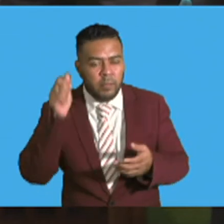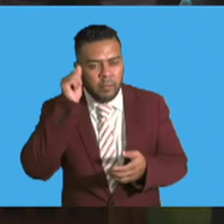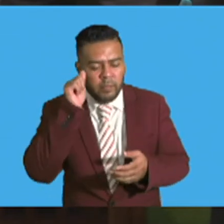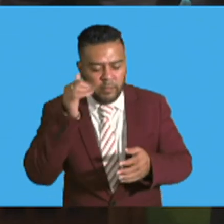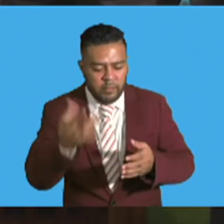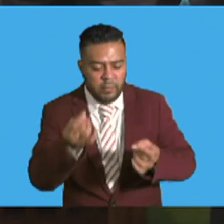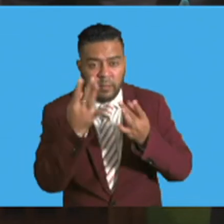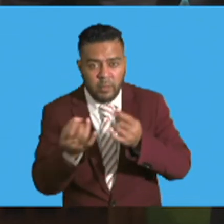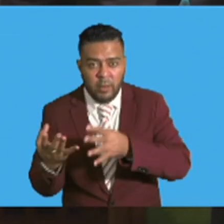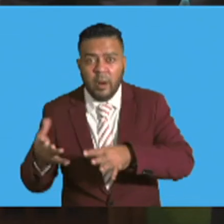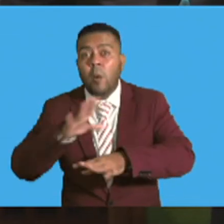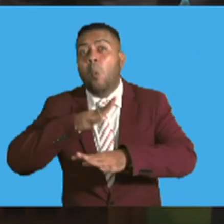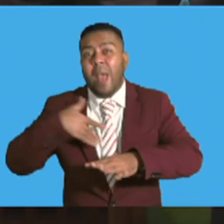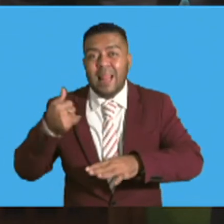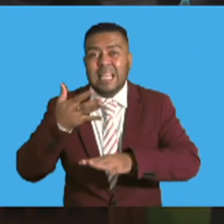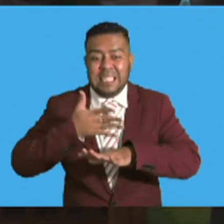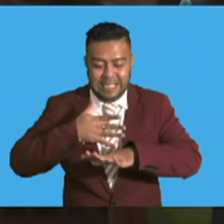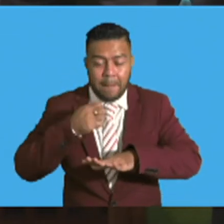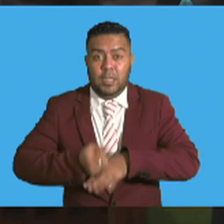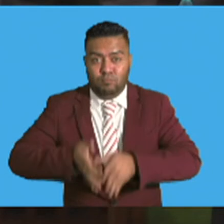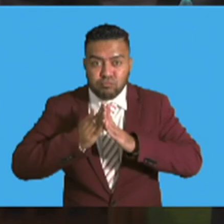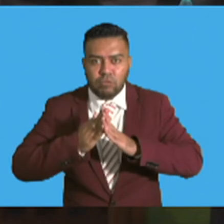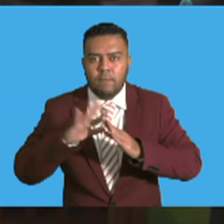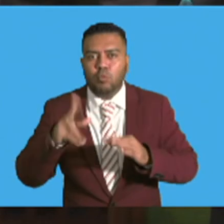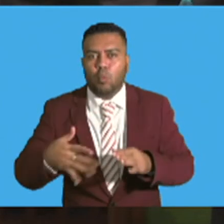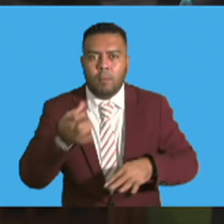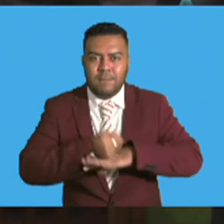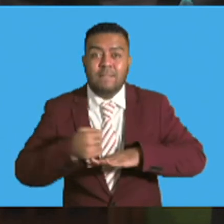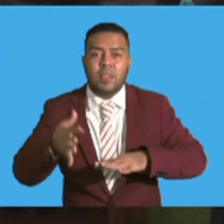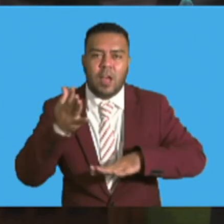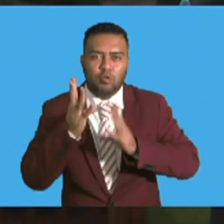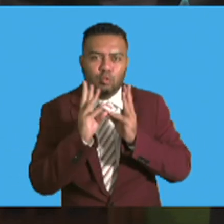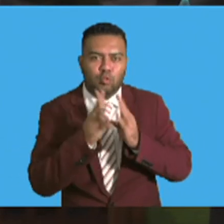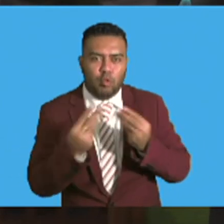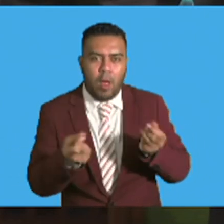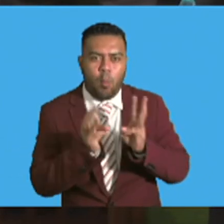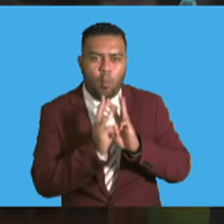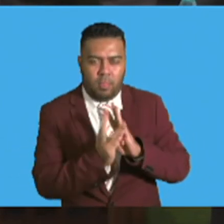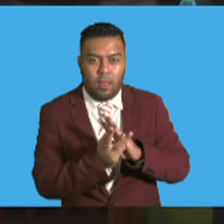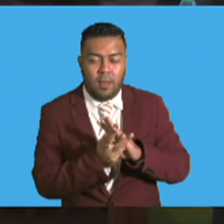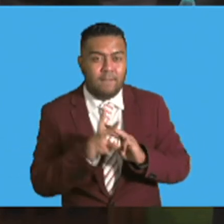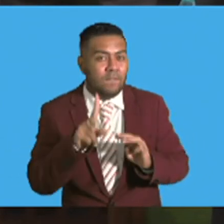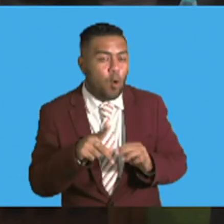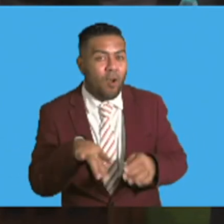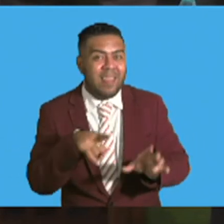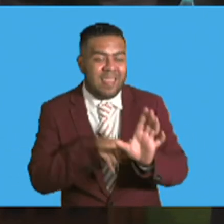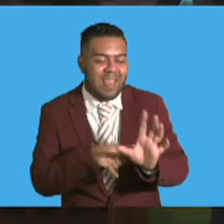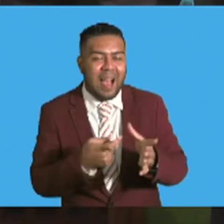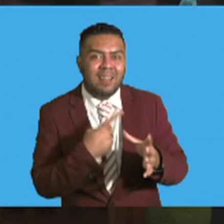ready, well established to deal with the drought at the Yangara Yangara cattle